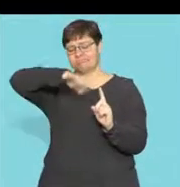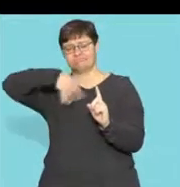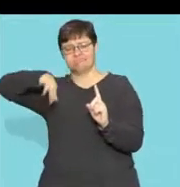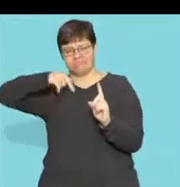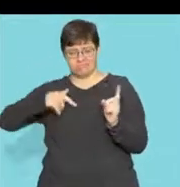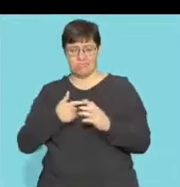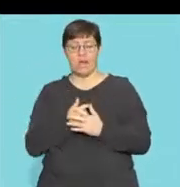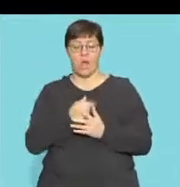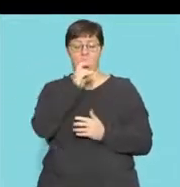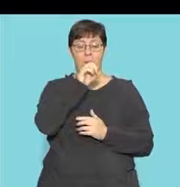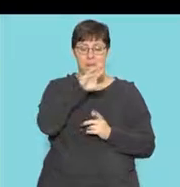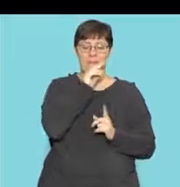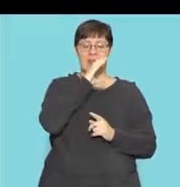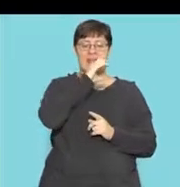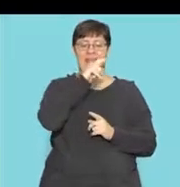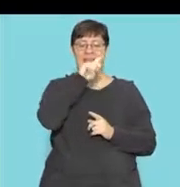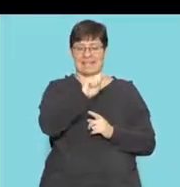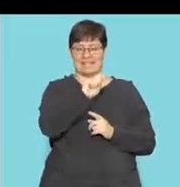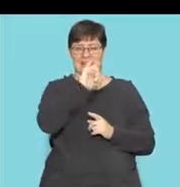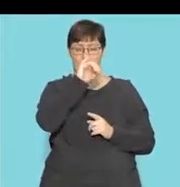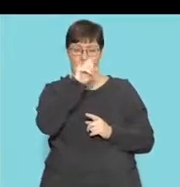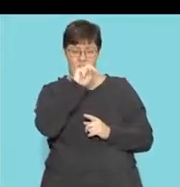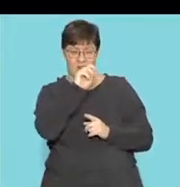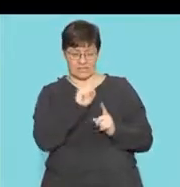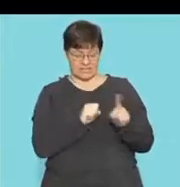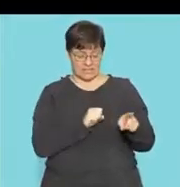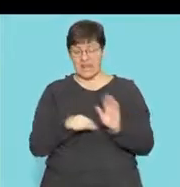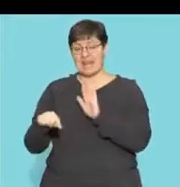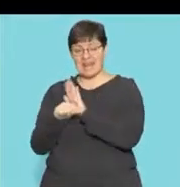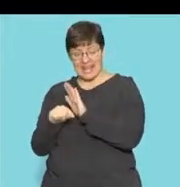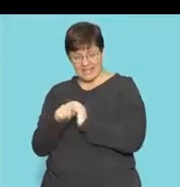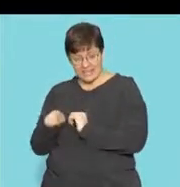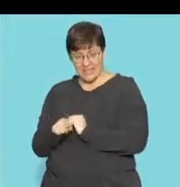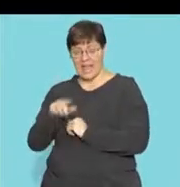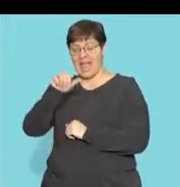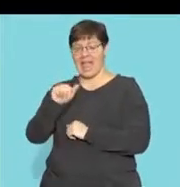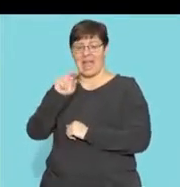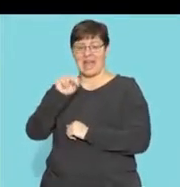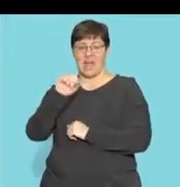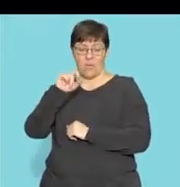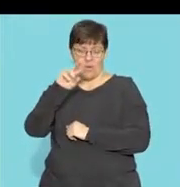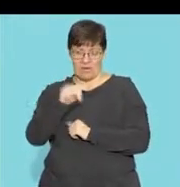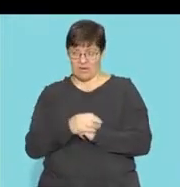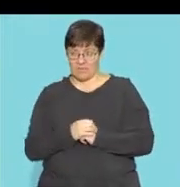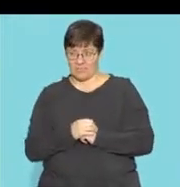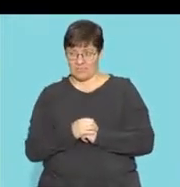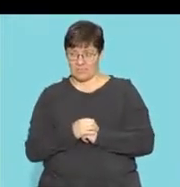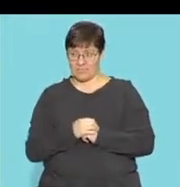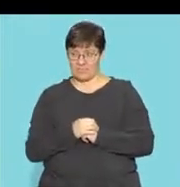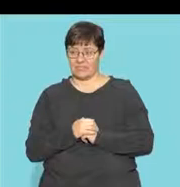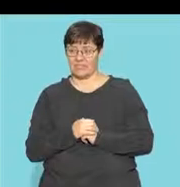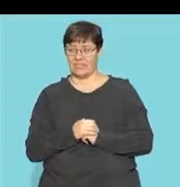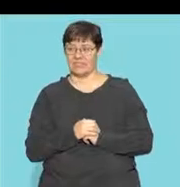remember we call those cations, and the negative ions we call anions.